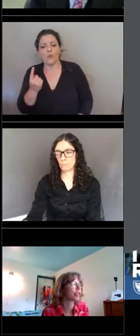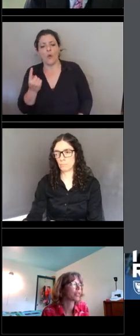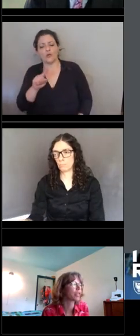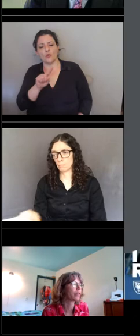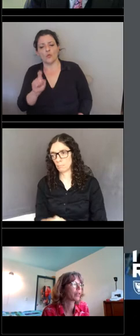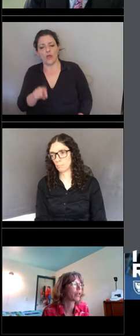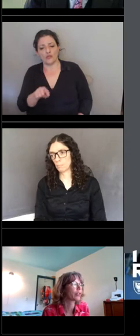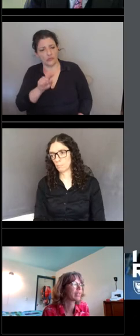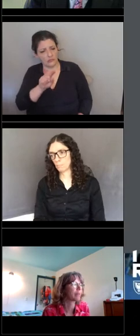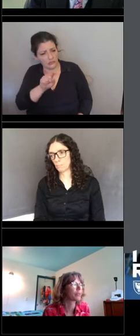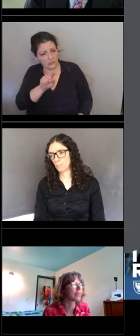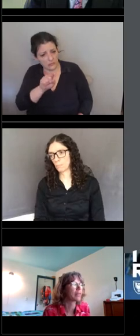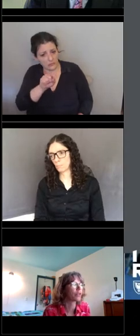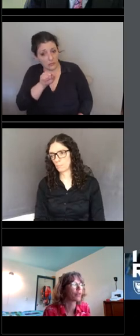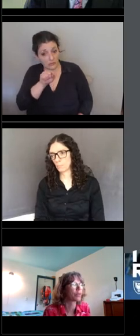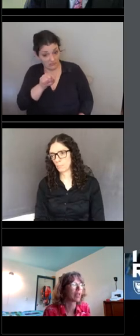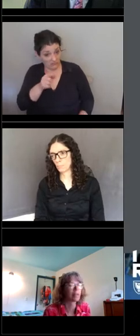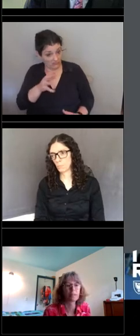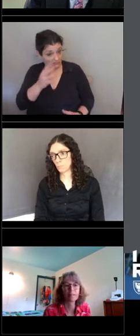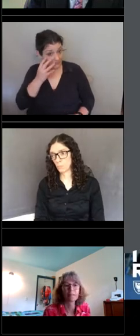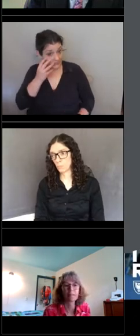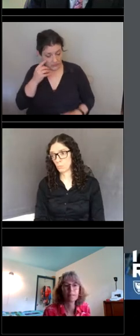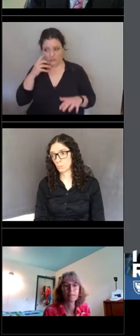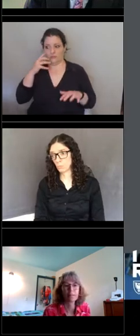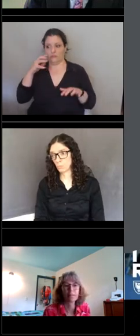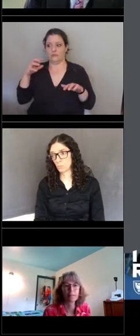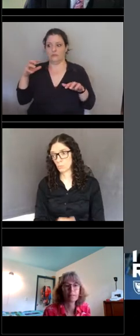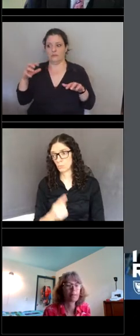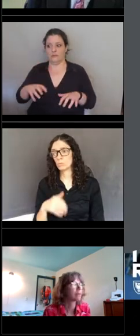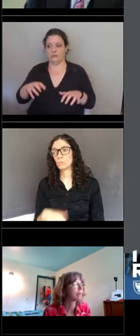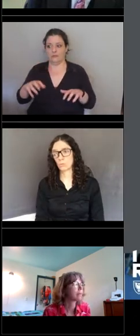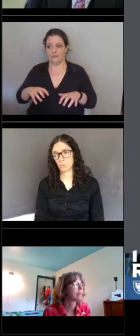actions related to climate change given the large sample size that you obtained?